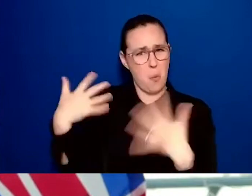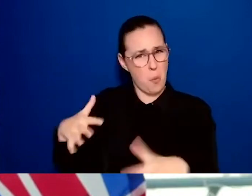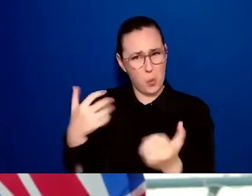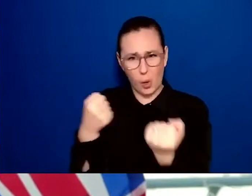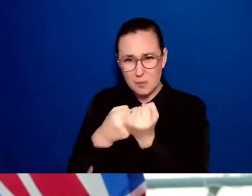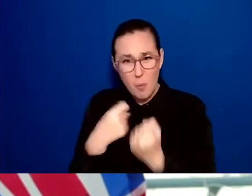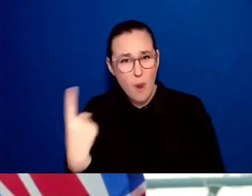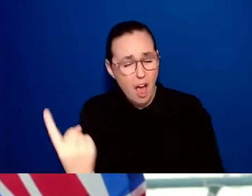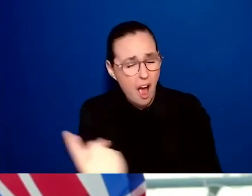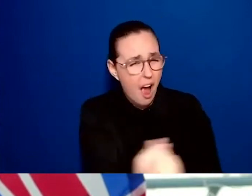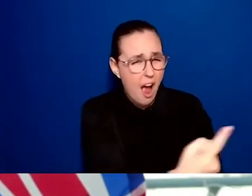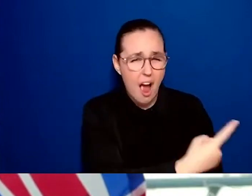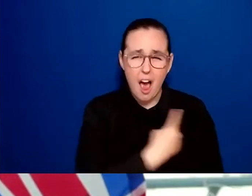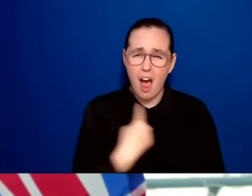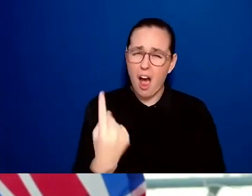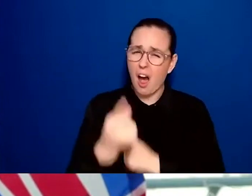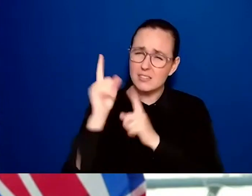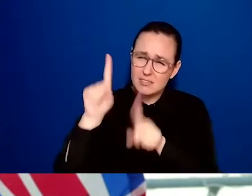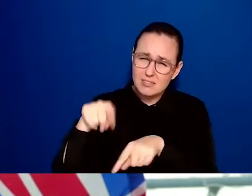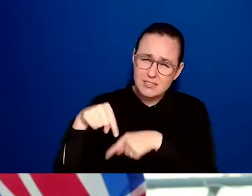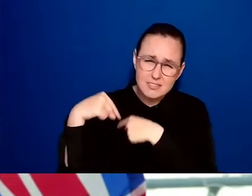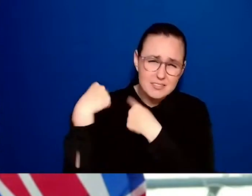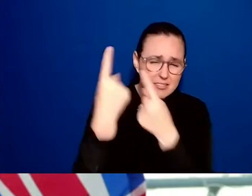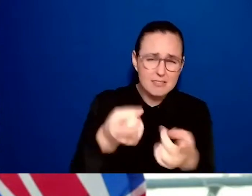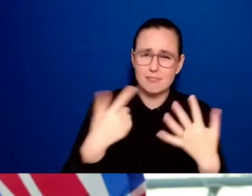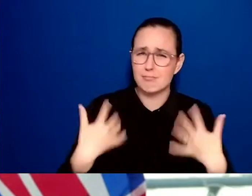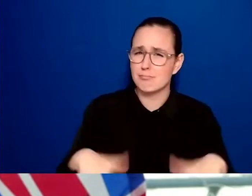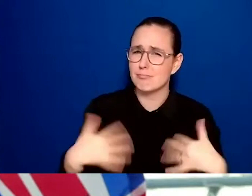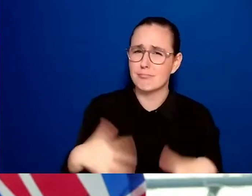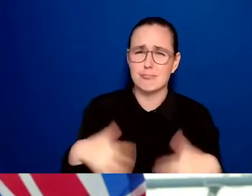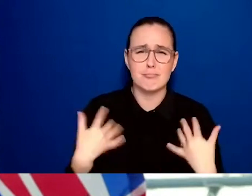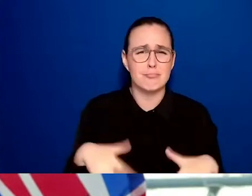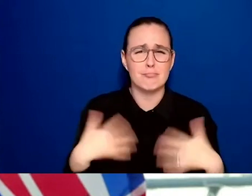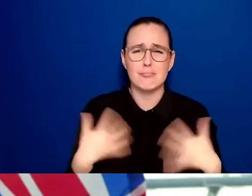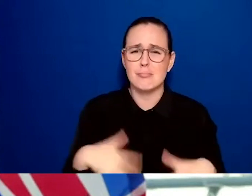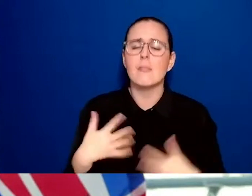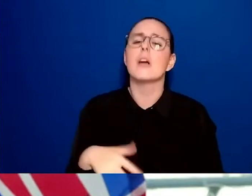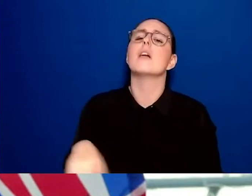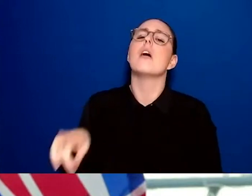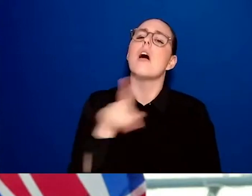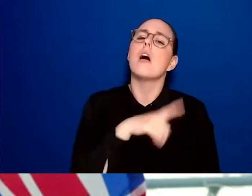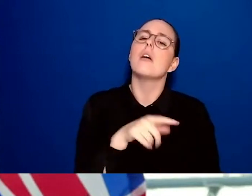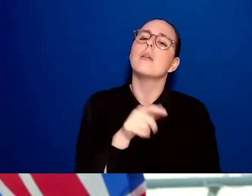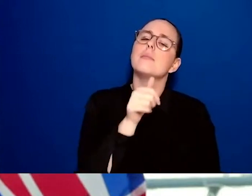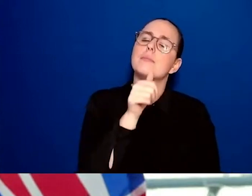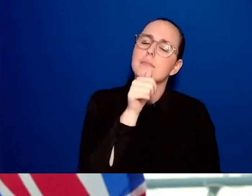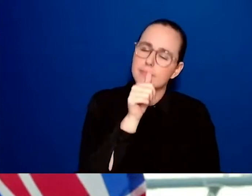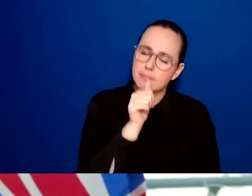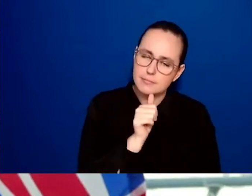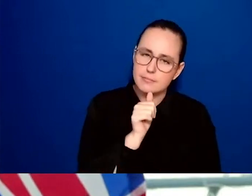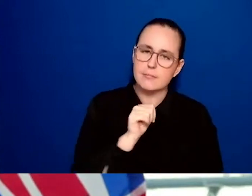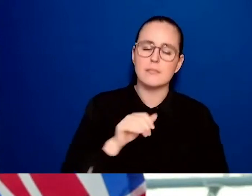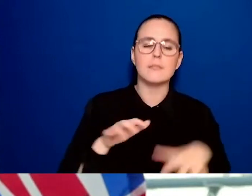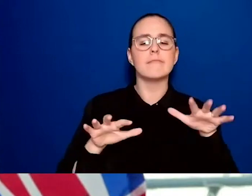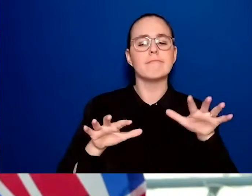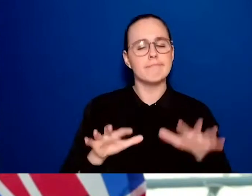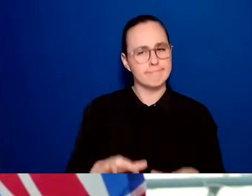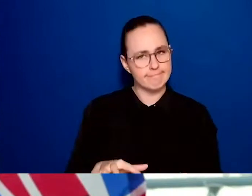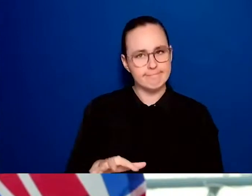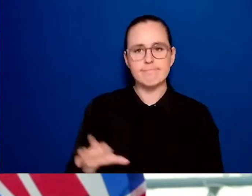It means being respectful when you are asked to wait before entering a healthcare facility or asked to come at a specific